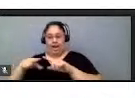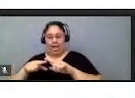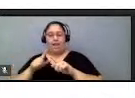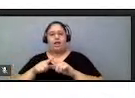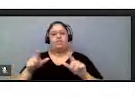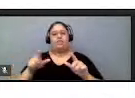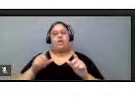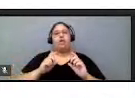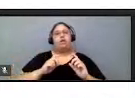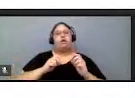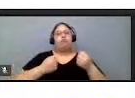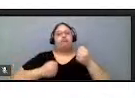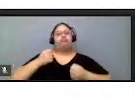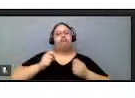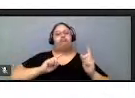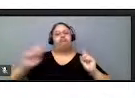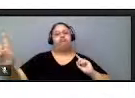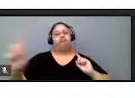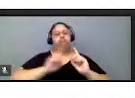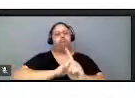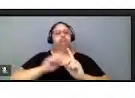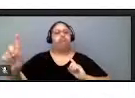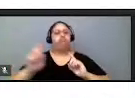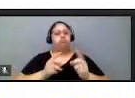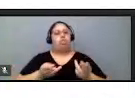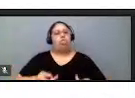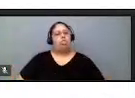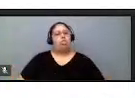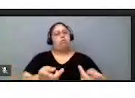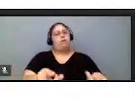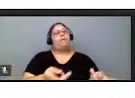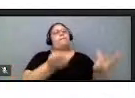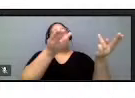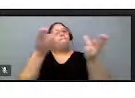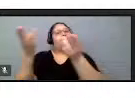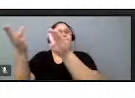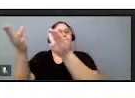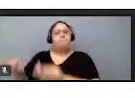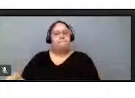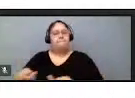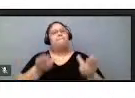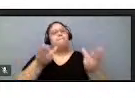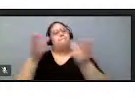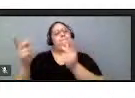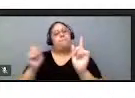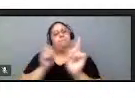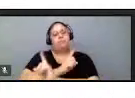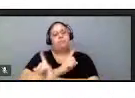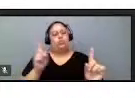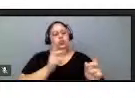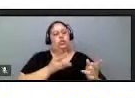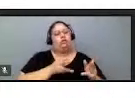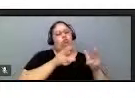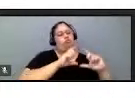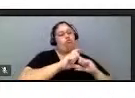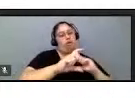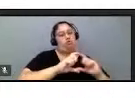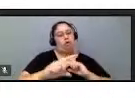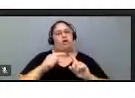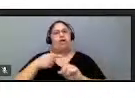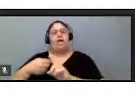in between carrying the containers between those cranes and gantries and then the third